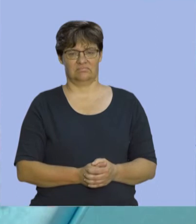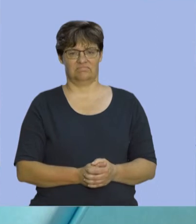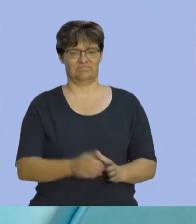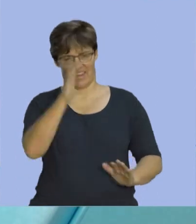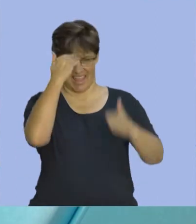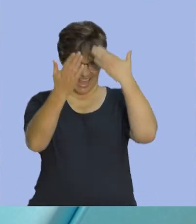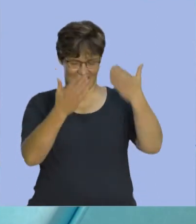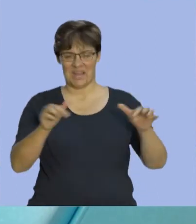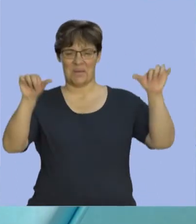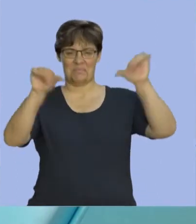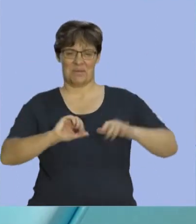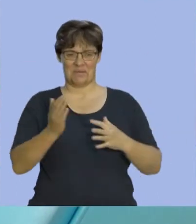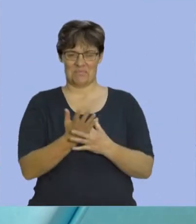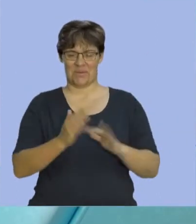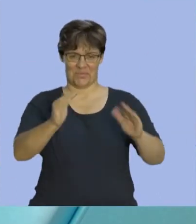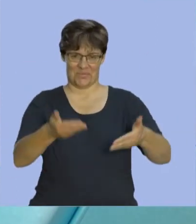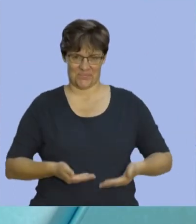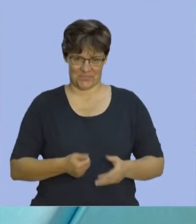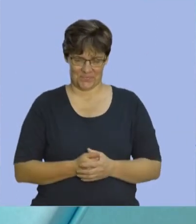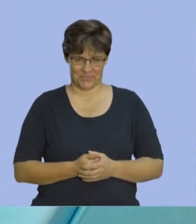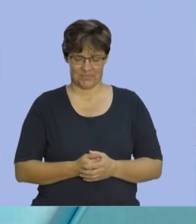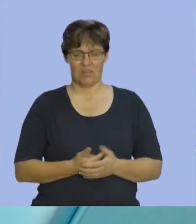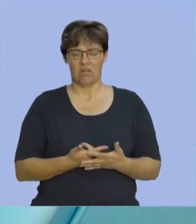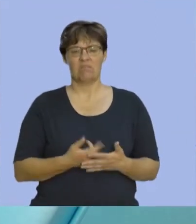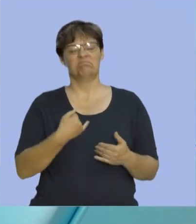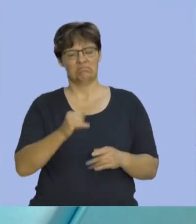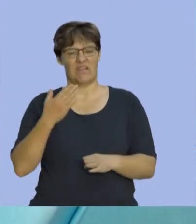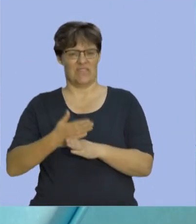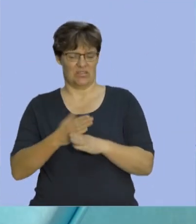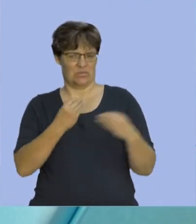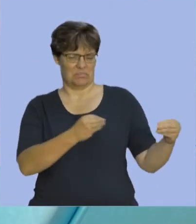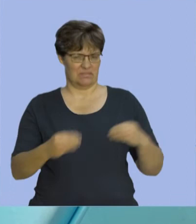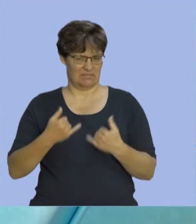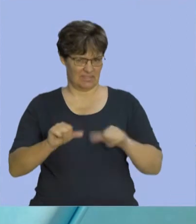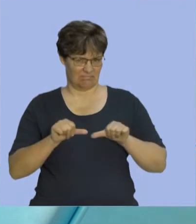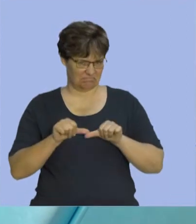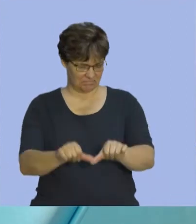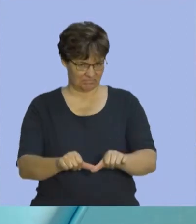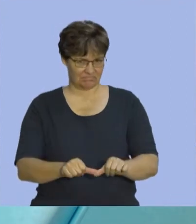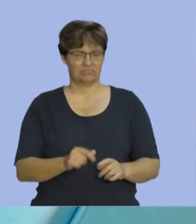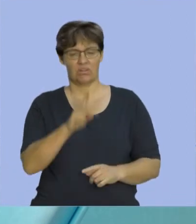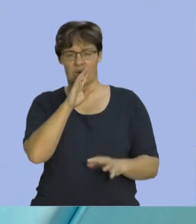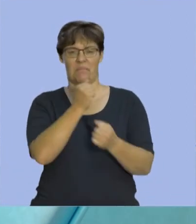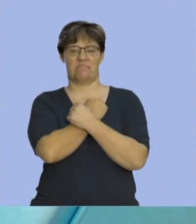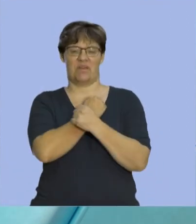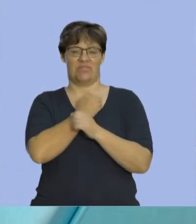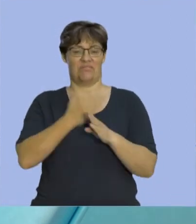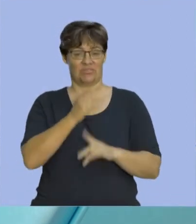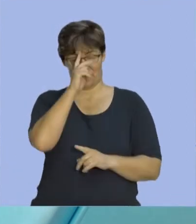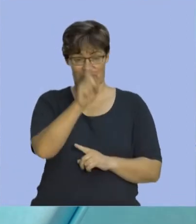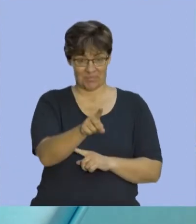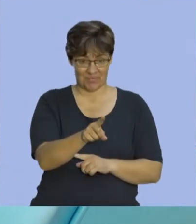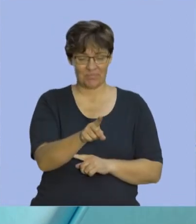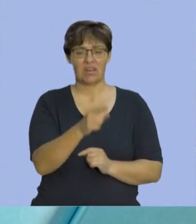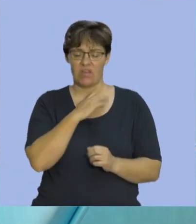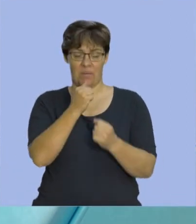Hi guys, welcome back. So we are still busy with some functions. So we looked at the parent functions. Remember I said I'm